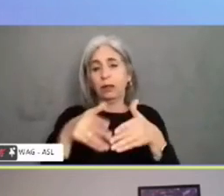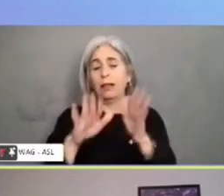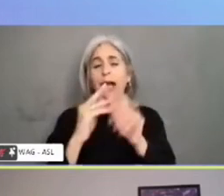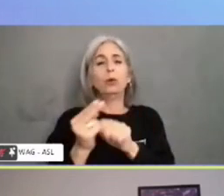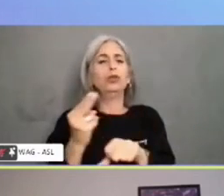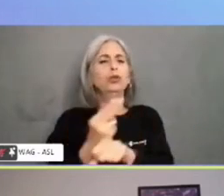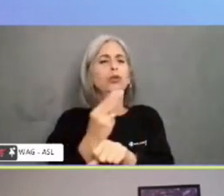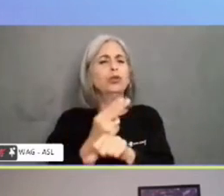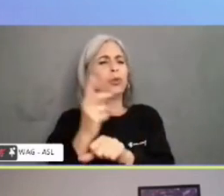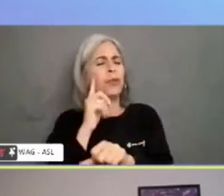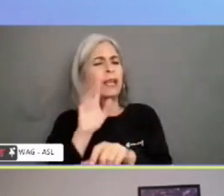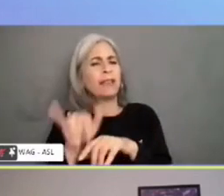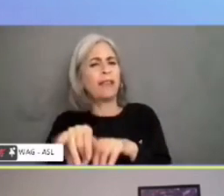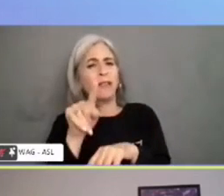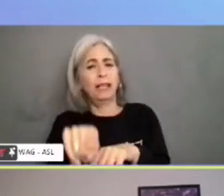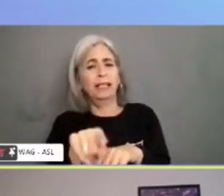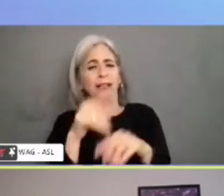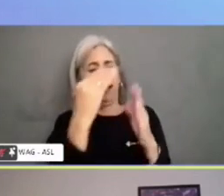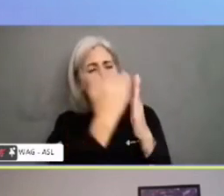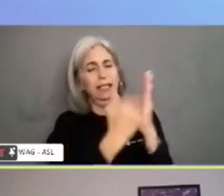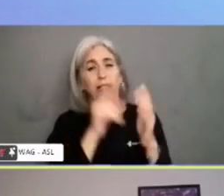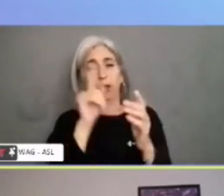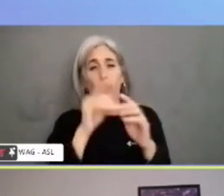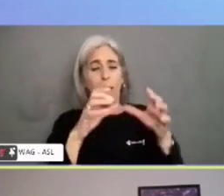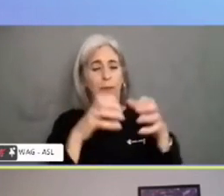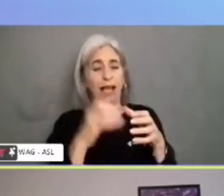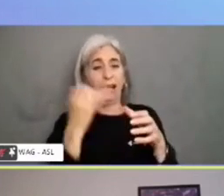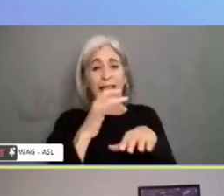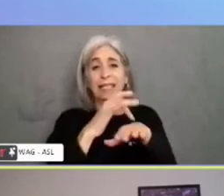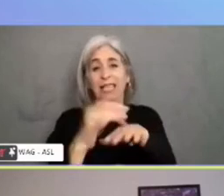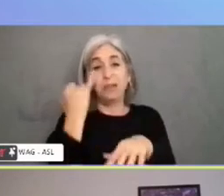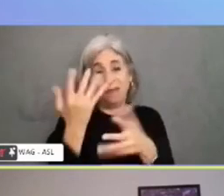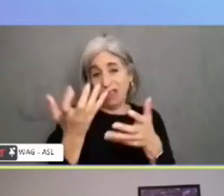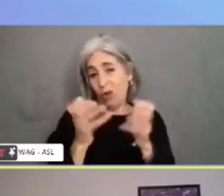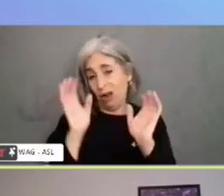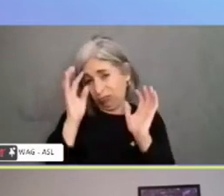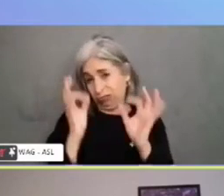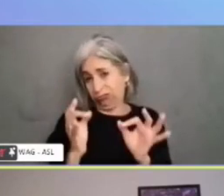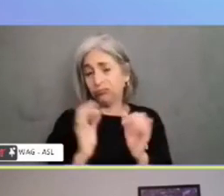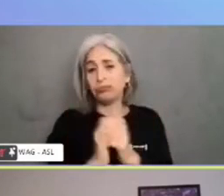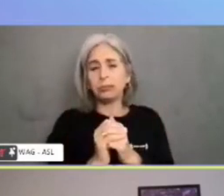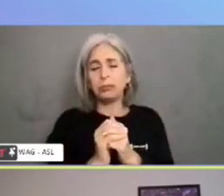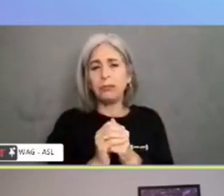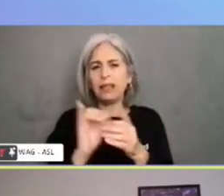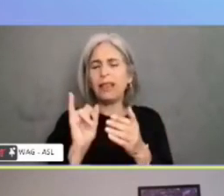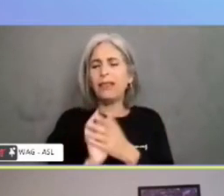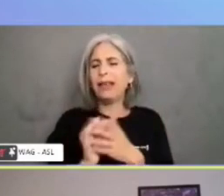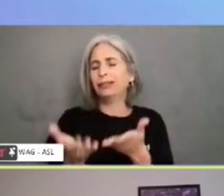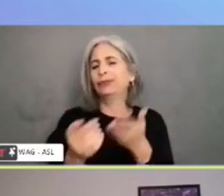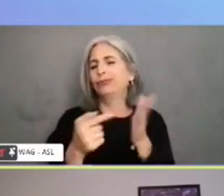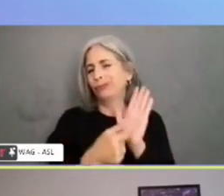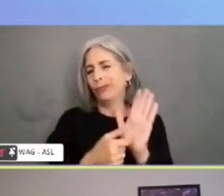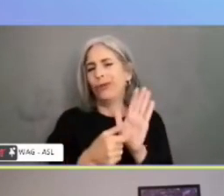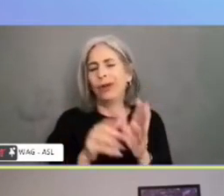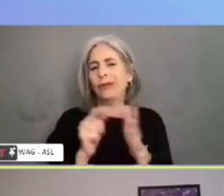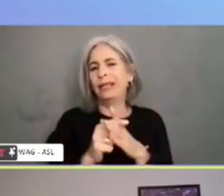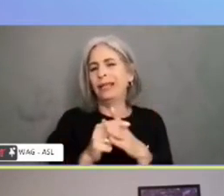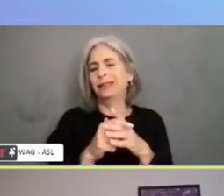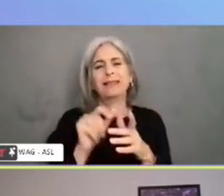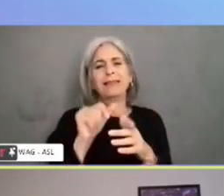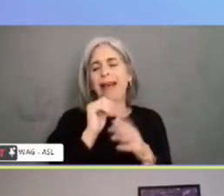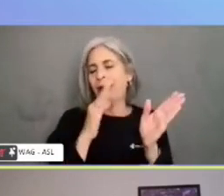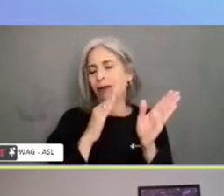treat the list as like one block that they could skip over if they wanted to. So all of that is kind of implied by these unordered list